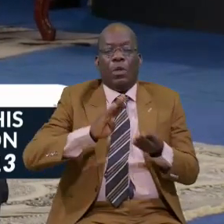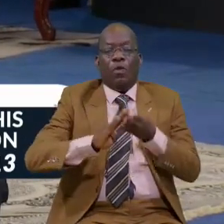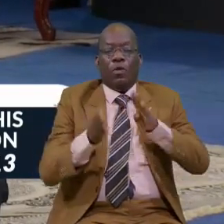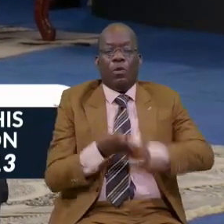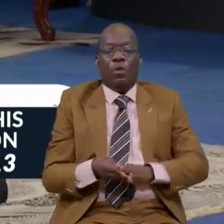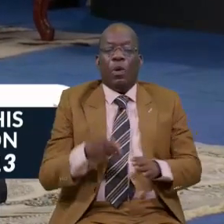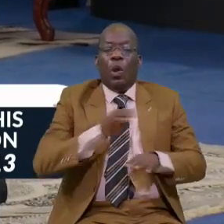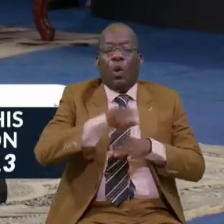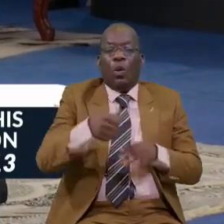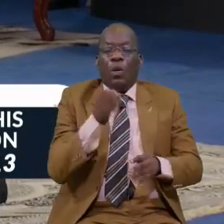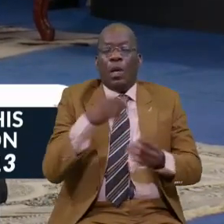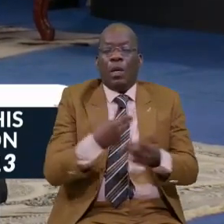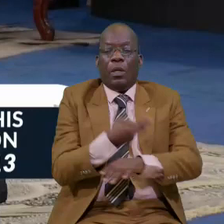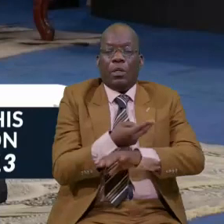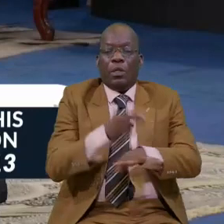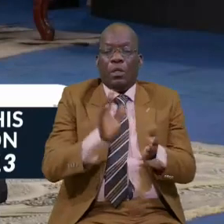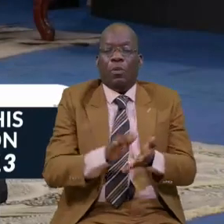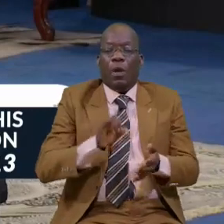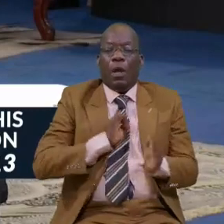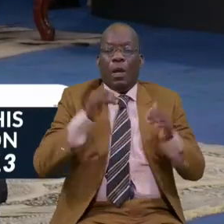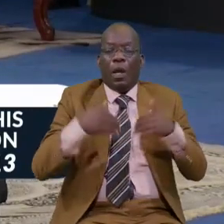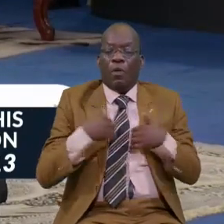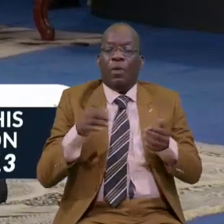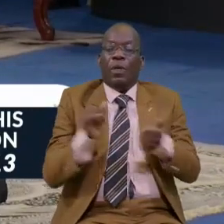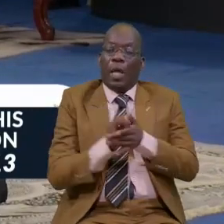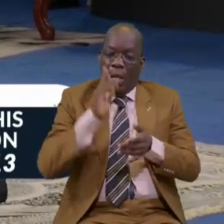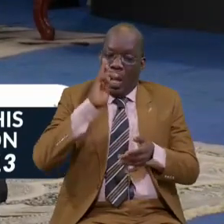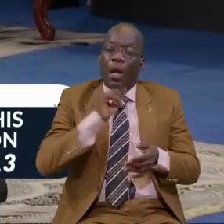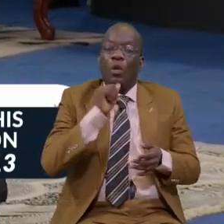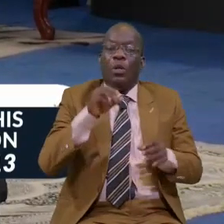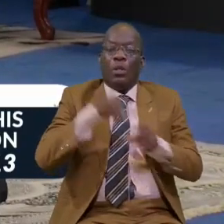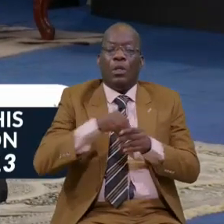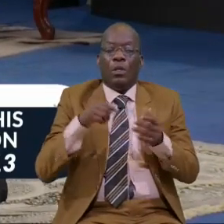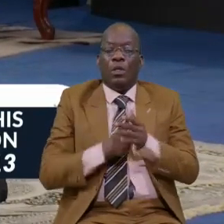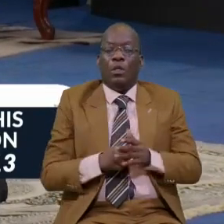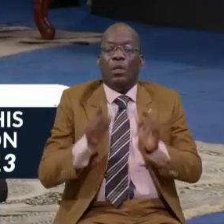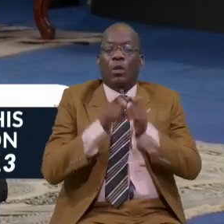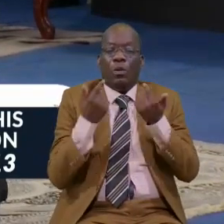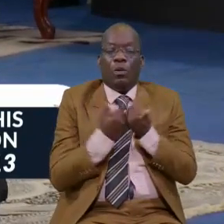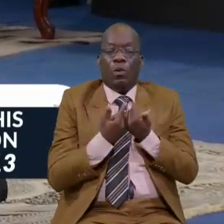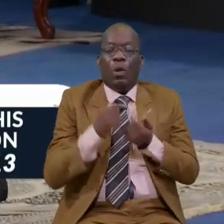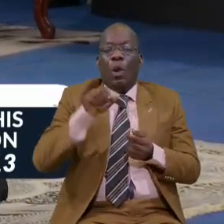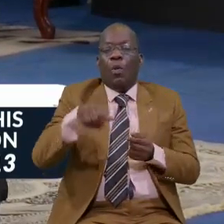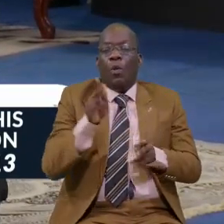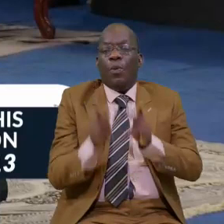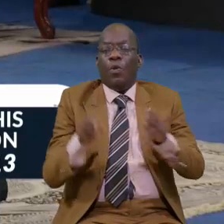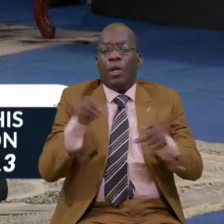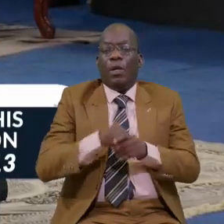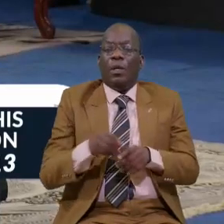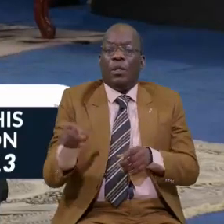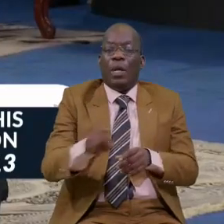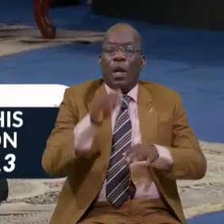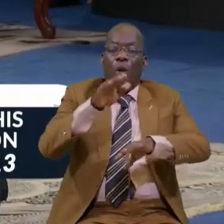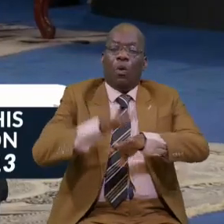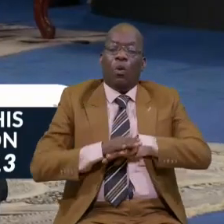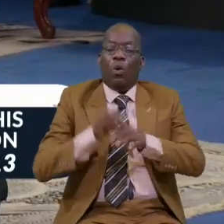of this denomination. There are people that think they're their own denomination. You know, they are the